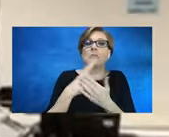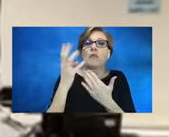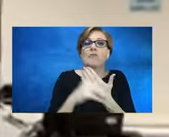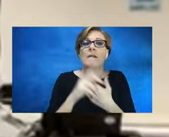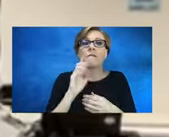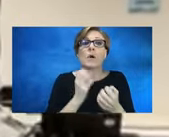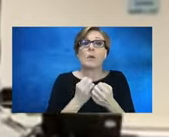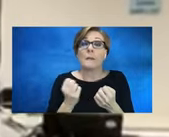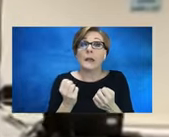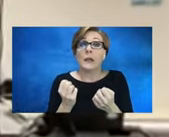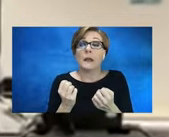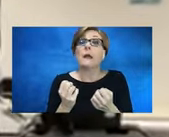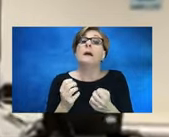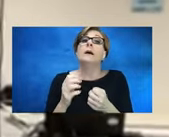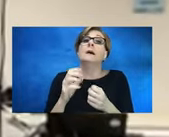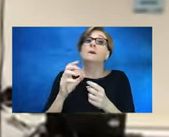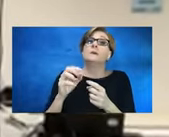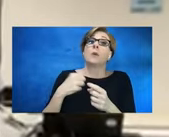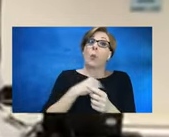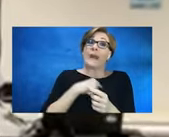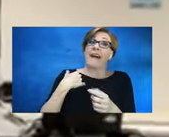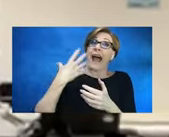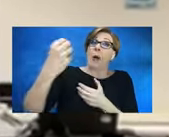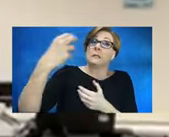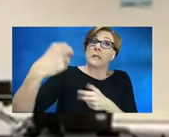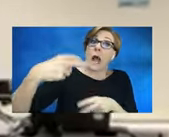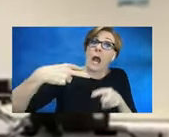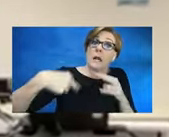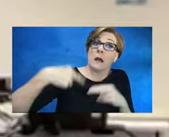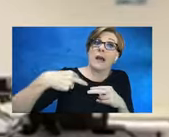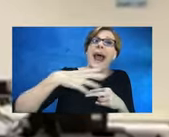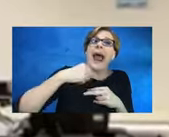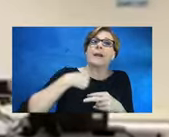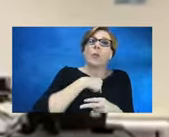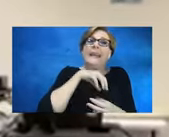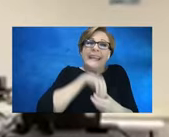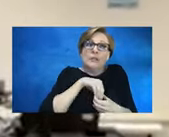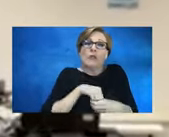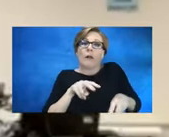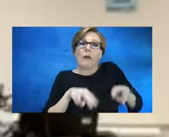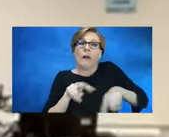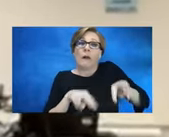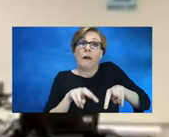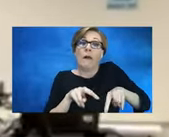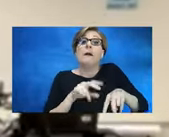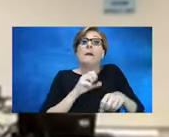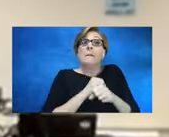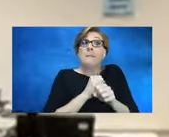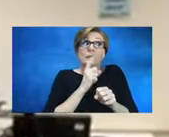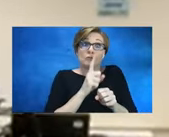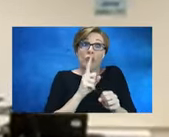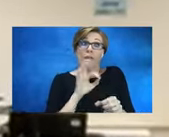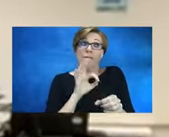we also do our own tests for all the different contests on the ballots, all the different candidates, to make sure that if there is a vote, it's going to